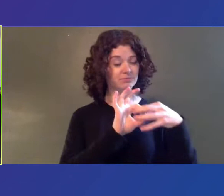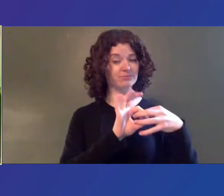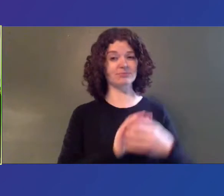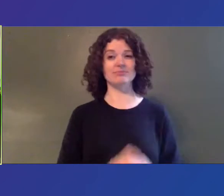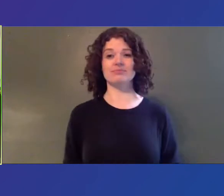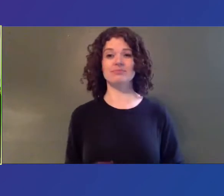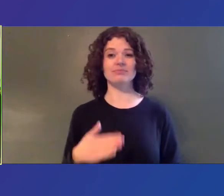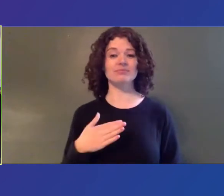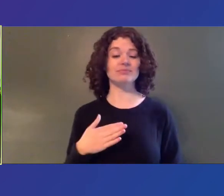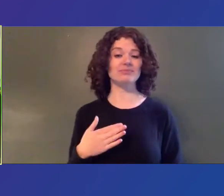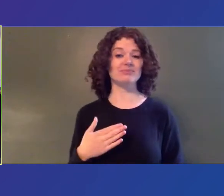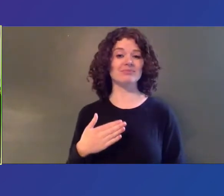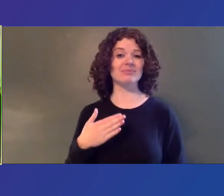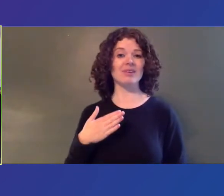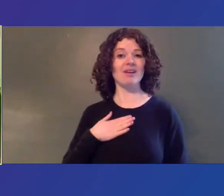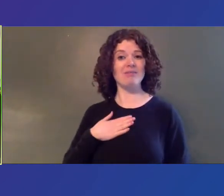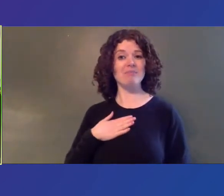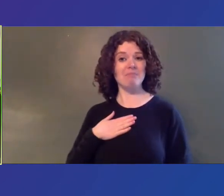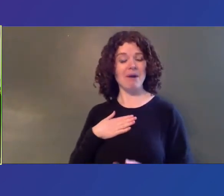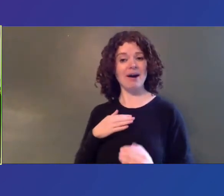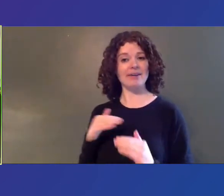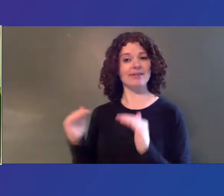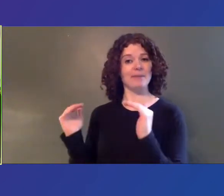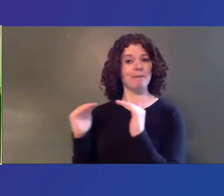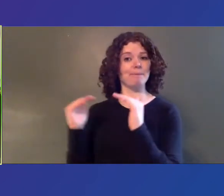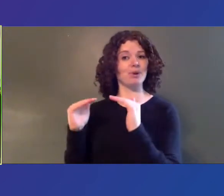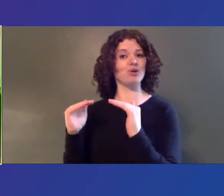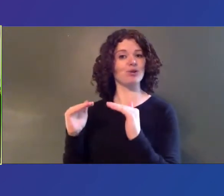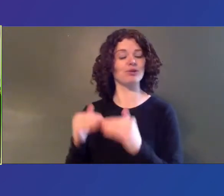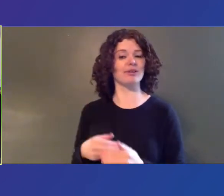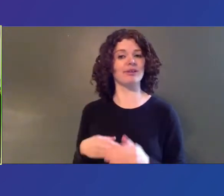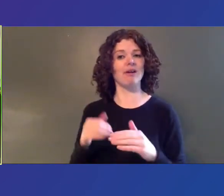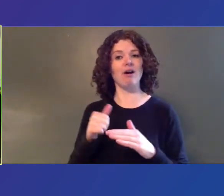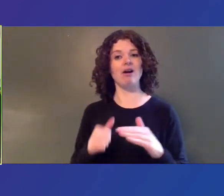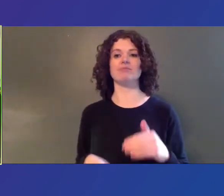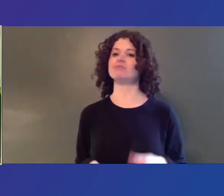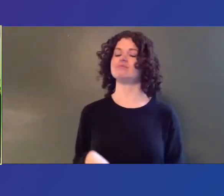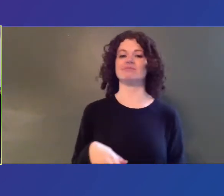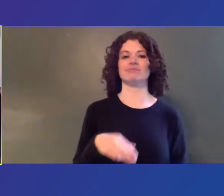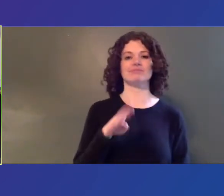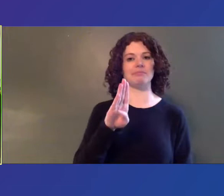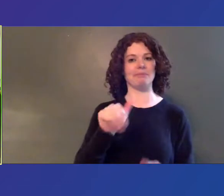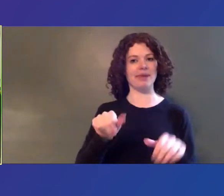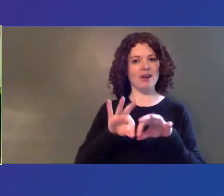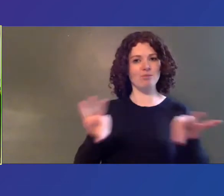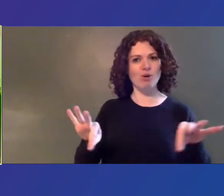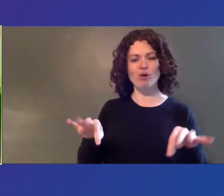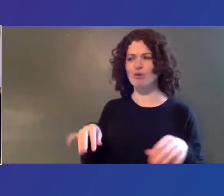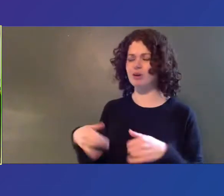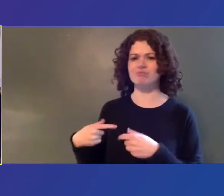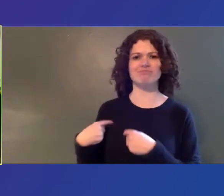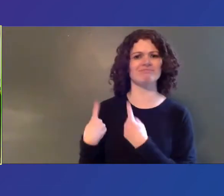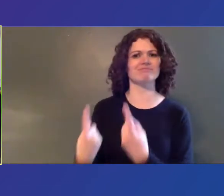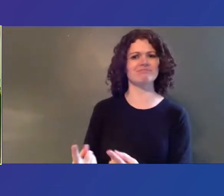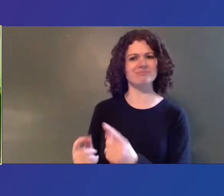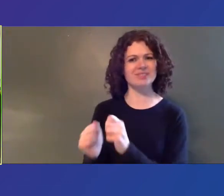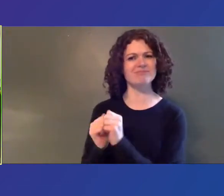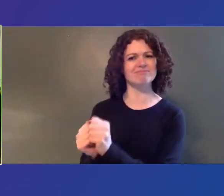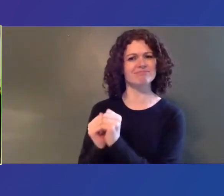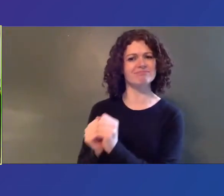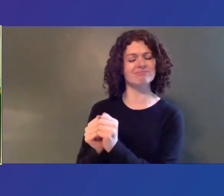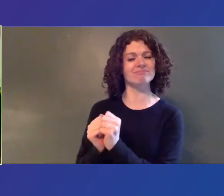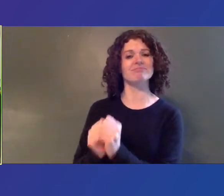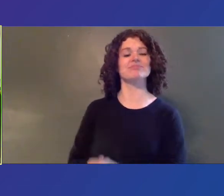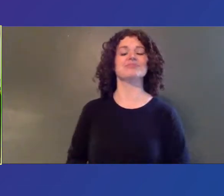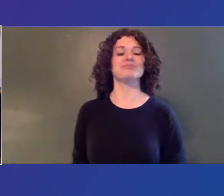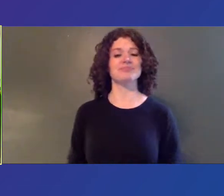still are very prevalent in my life. And I find that the networks that I've built have afforded me a lot of great opportunities. And also,